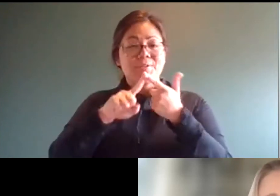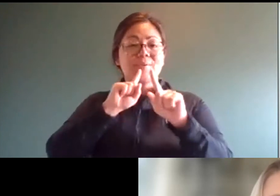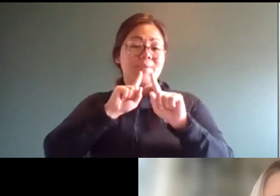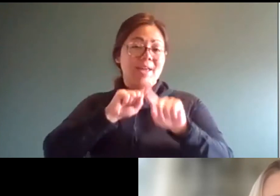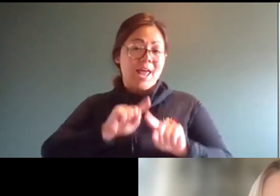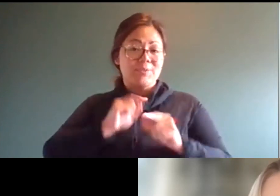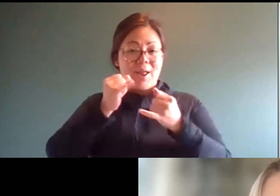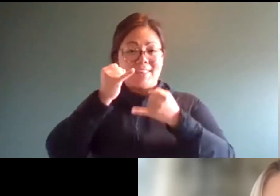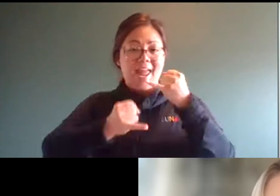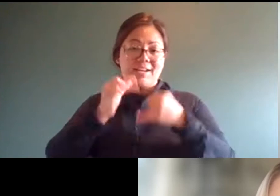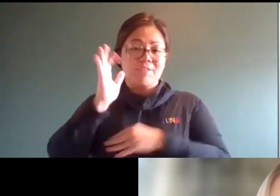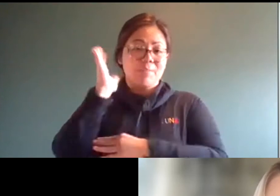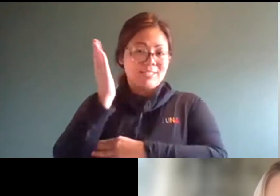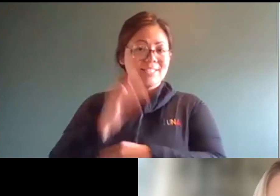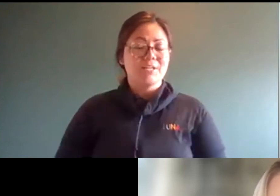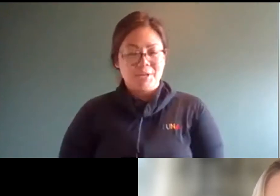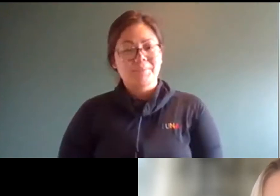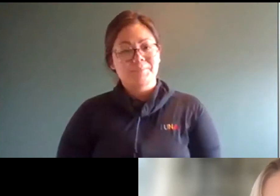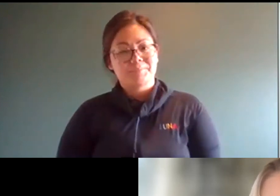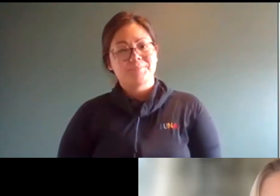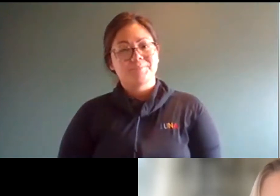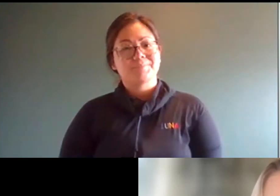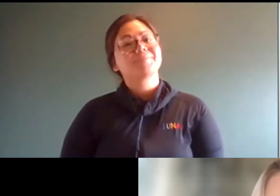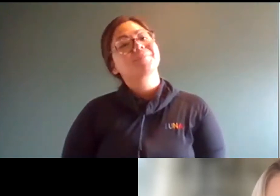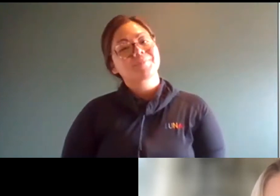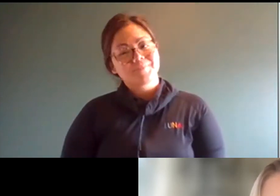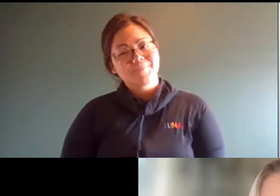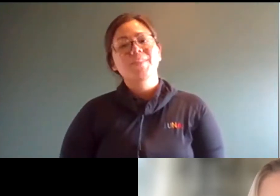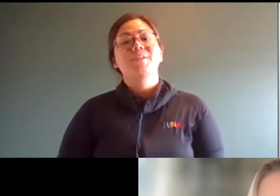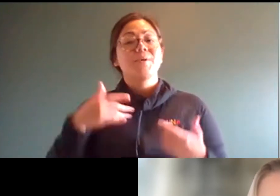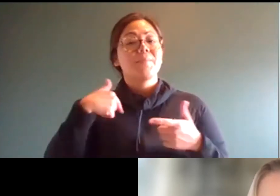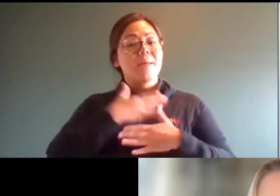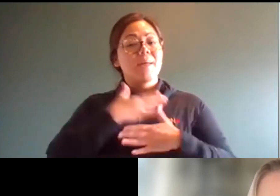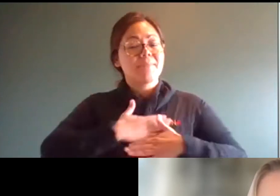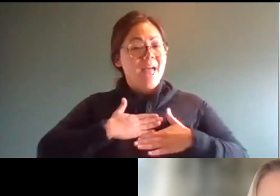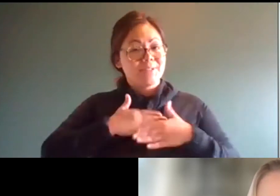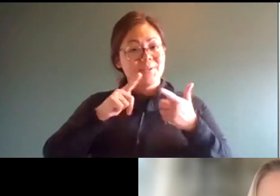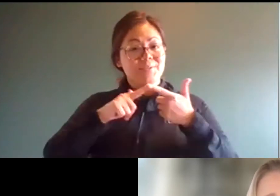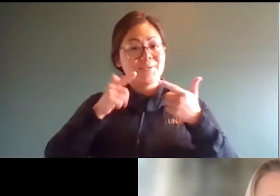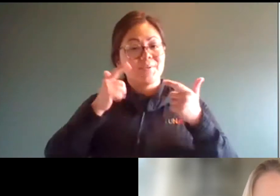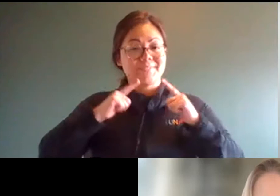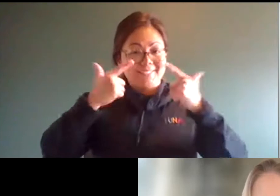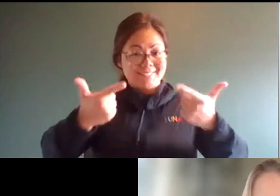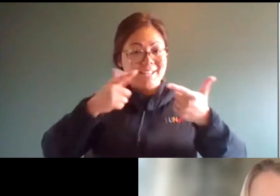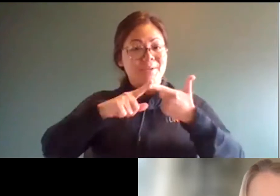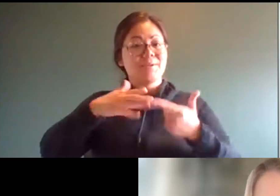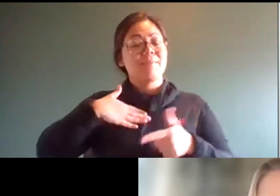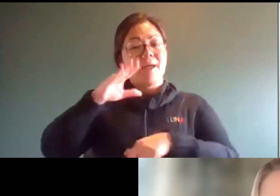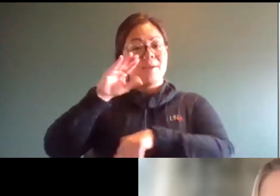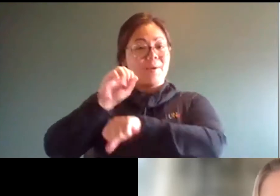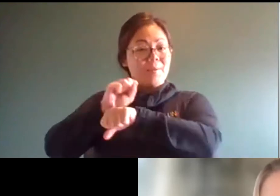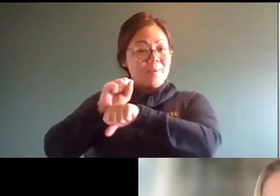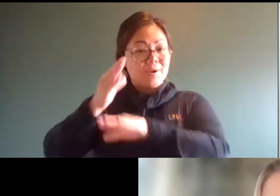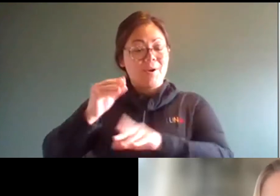the end of the presentation. So now it's my pleasure to hand it over to my colleague and friend,